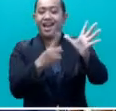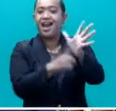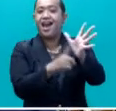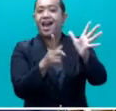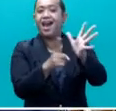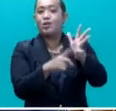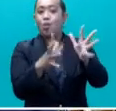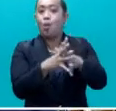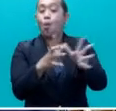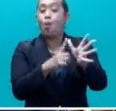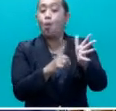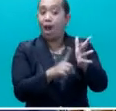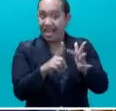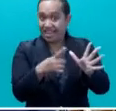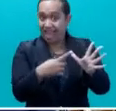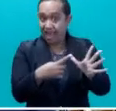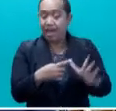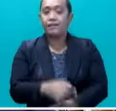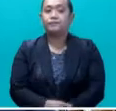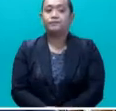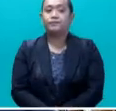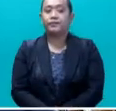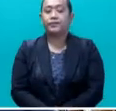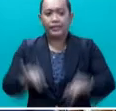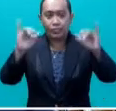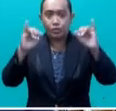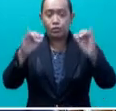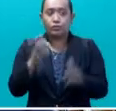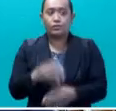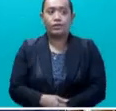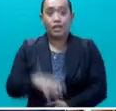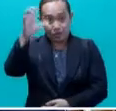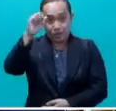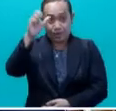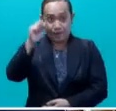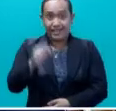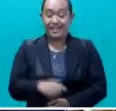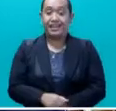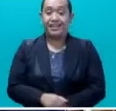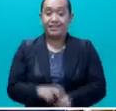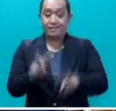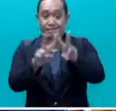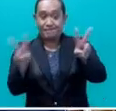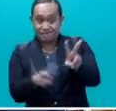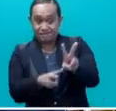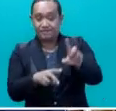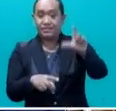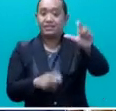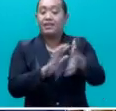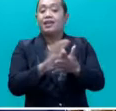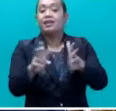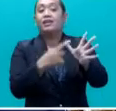issues was raised by Professor Ahluwalia during the Professor V.C. Chandra, and that includes lack of consultation